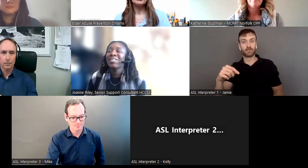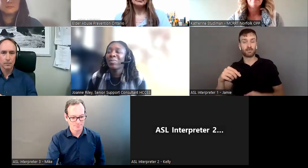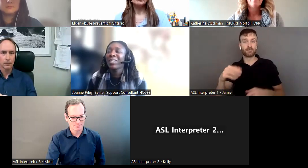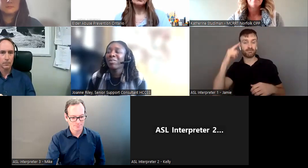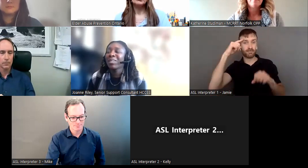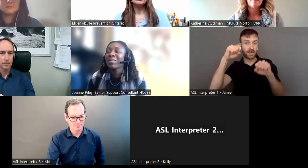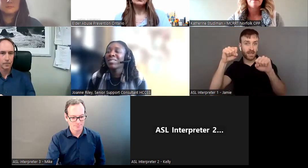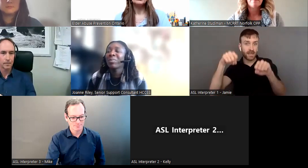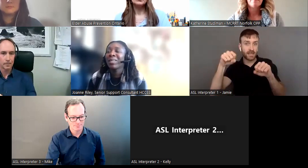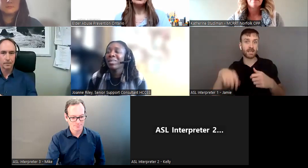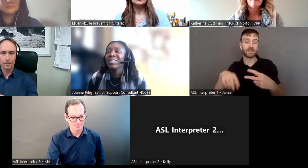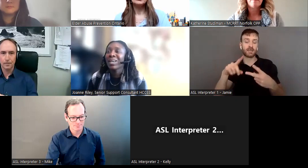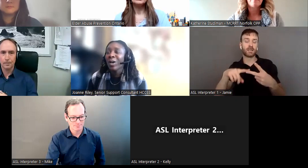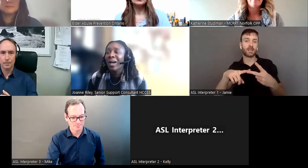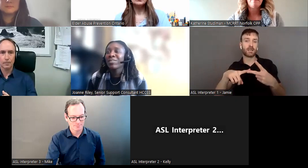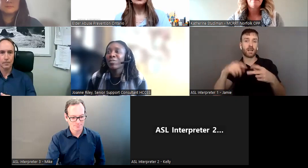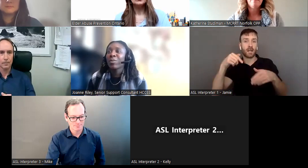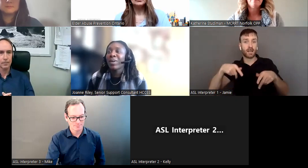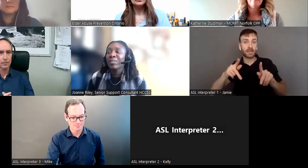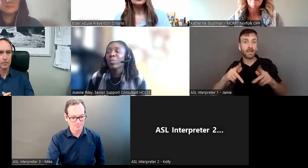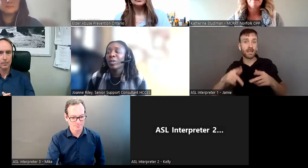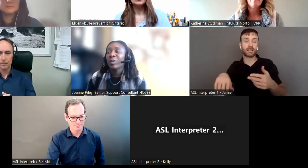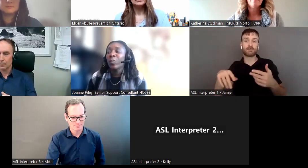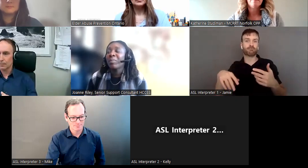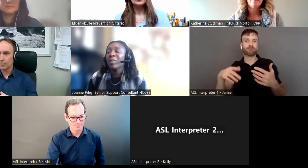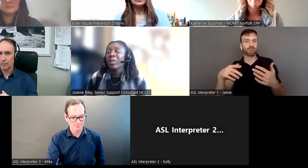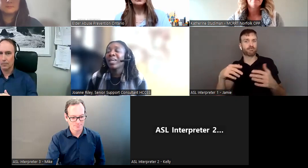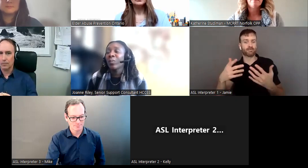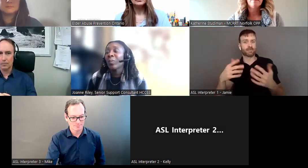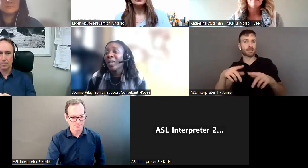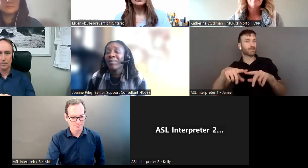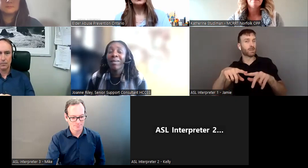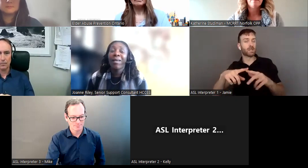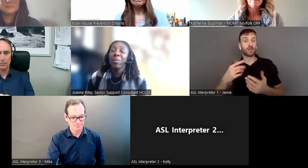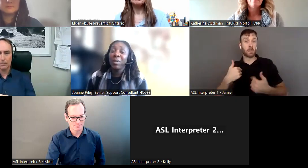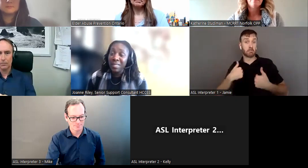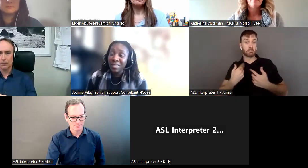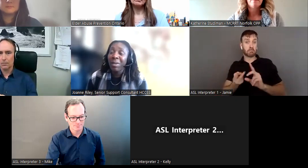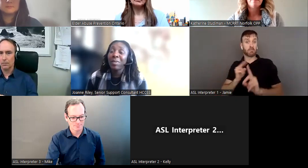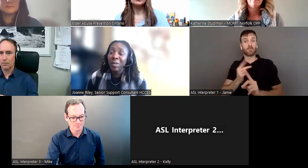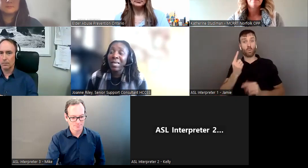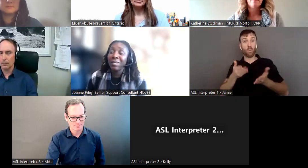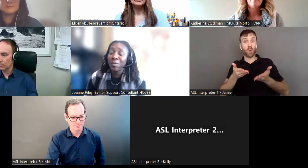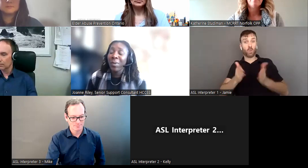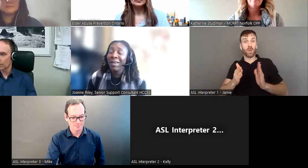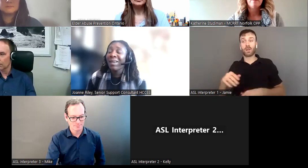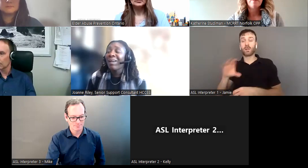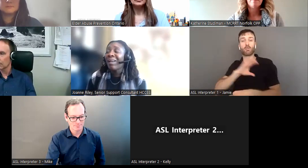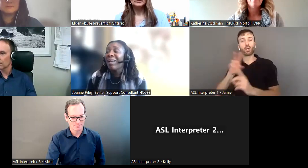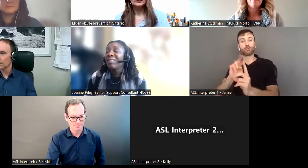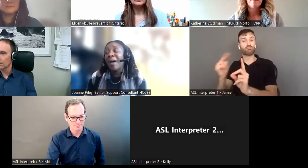and decision making really comes into play, because as service providers, we might be looking at it one way, the police might be looking at it another